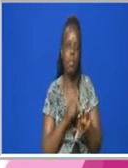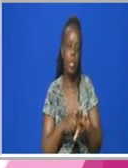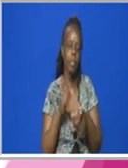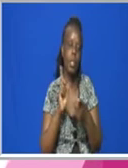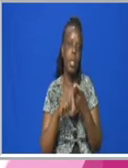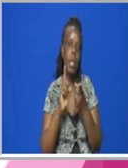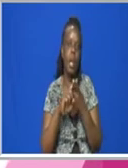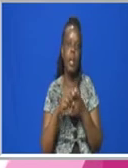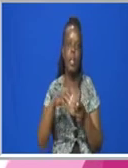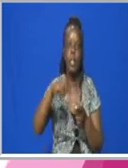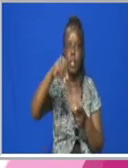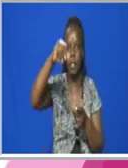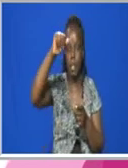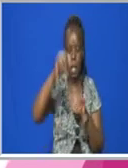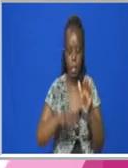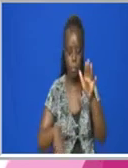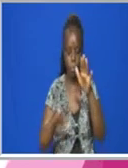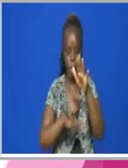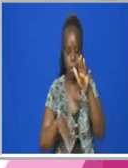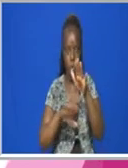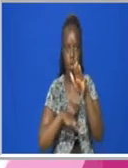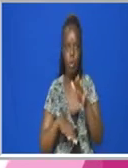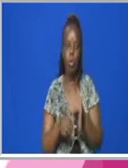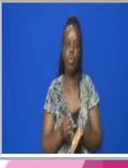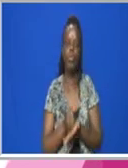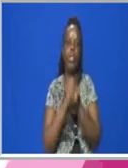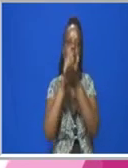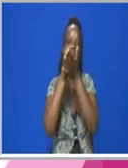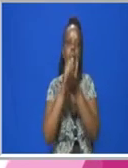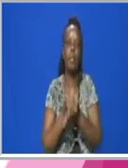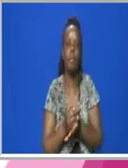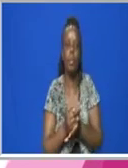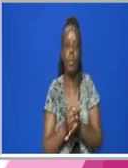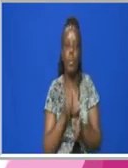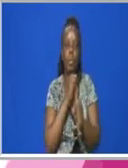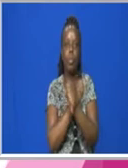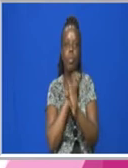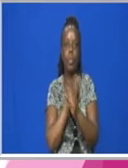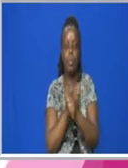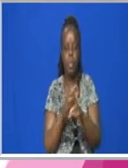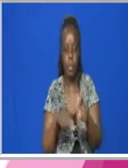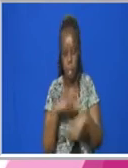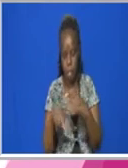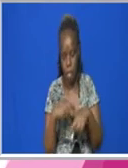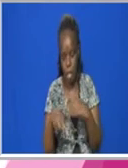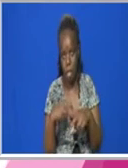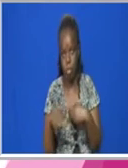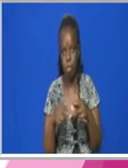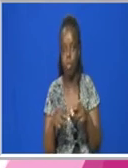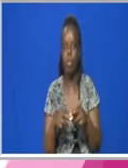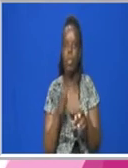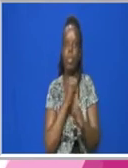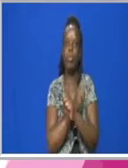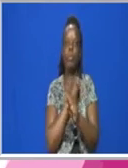sand is put in the flask. That layer of sand will help to prevent, or rather the reaction is highly exothermic. So it will prevent